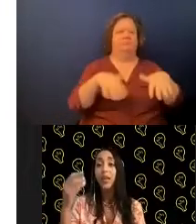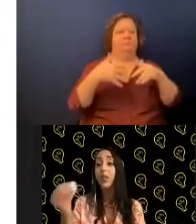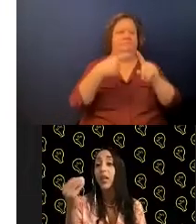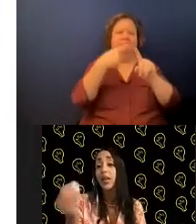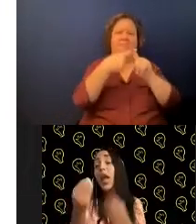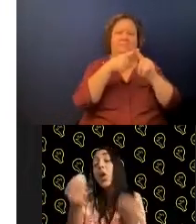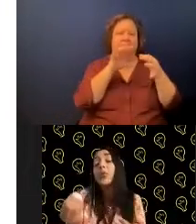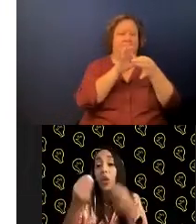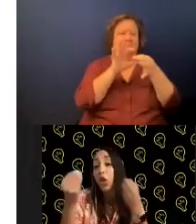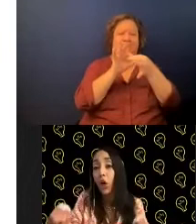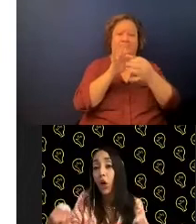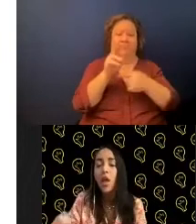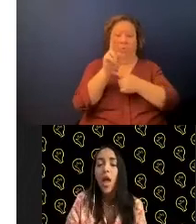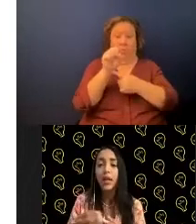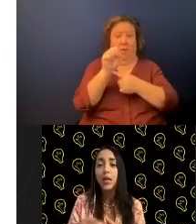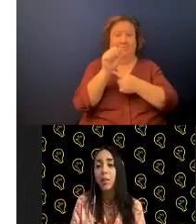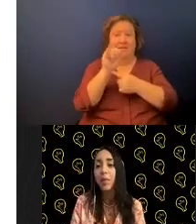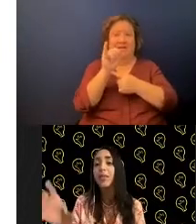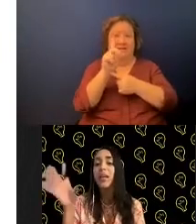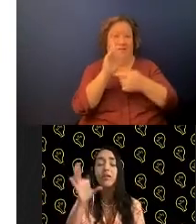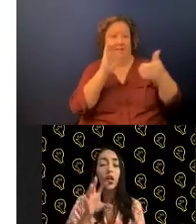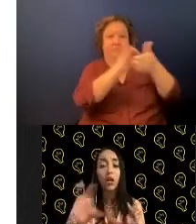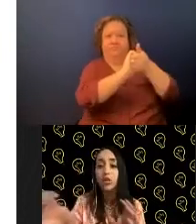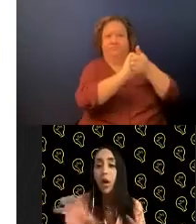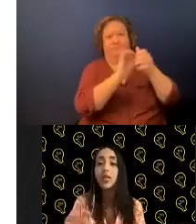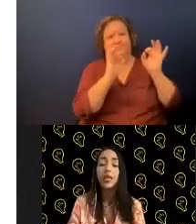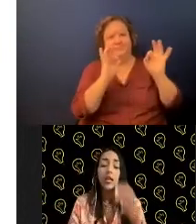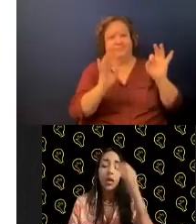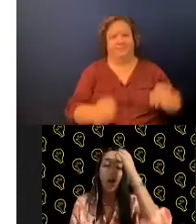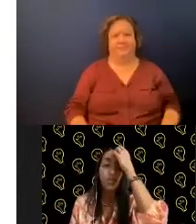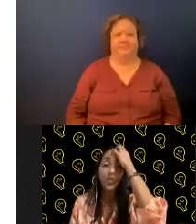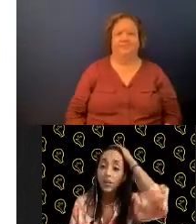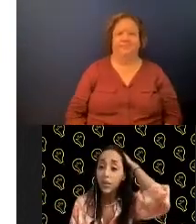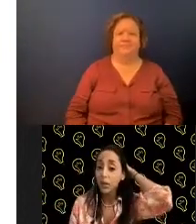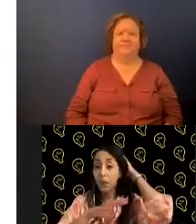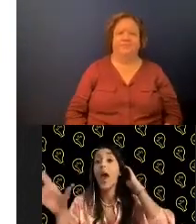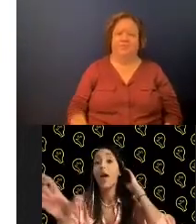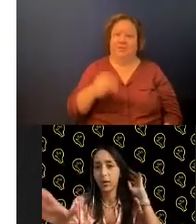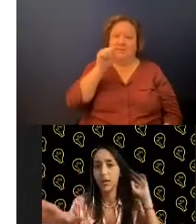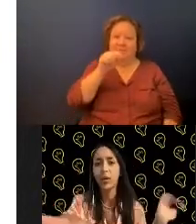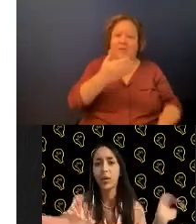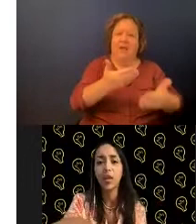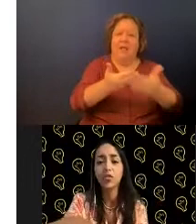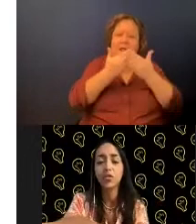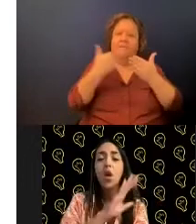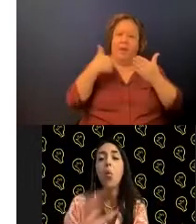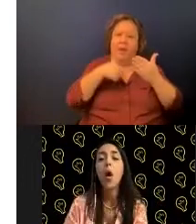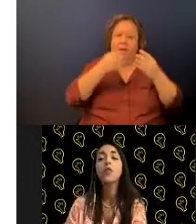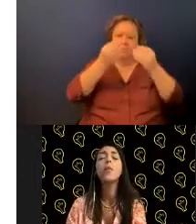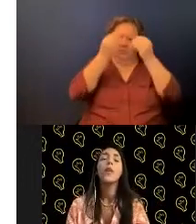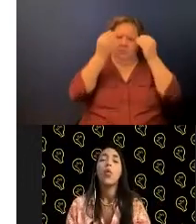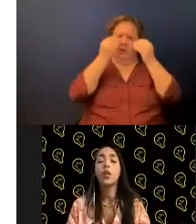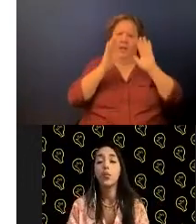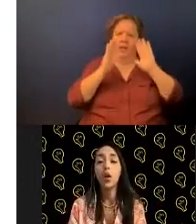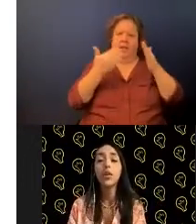that it helps us learn and implement and conduct changes forever in our organizations. One of